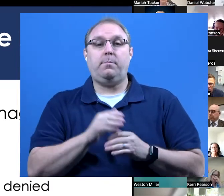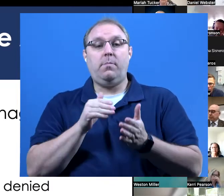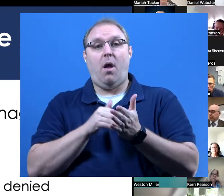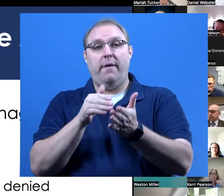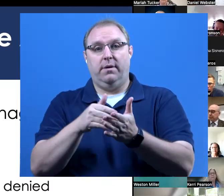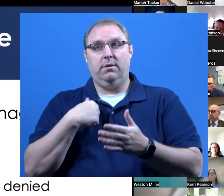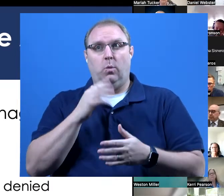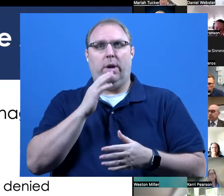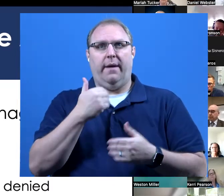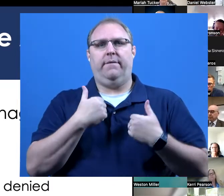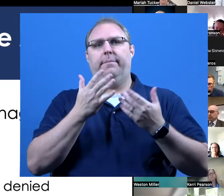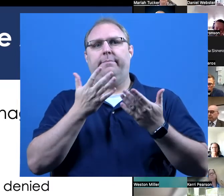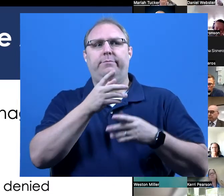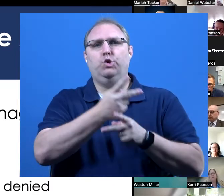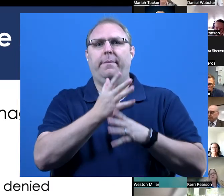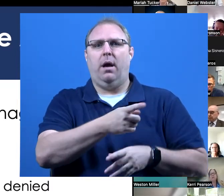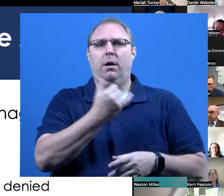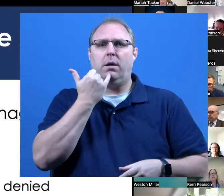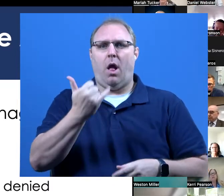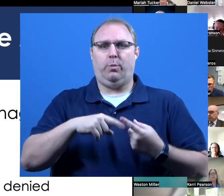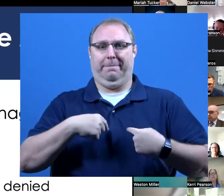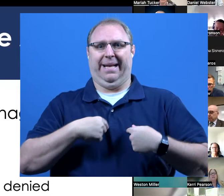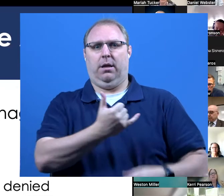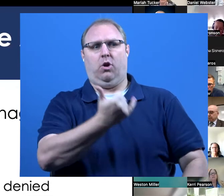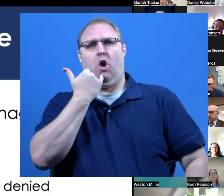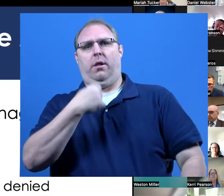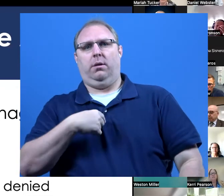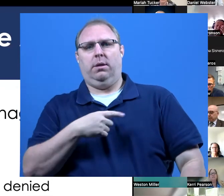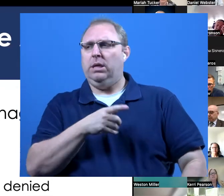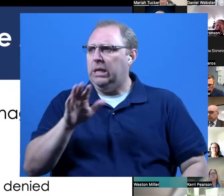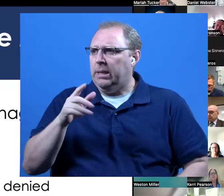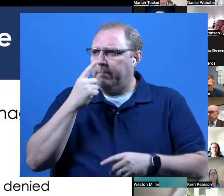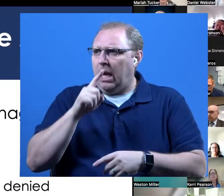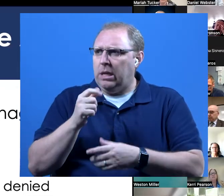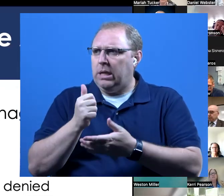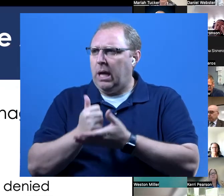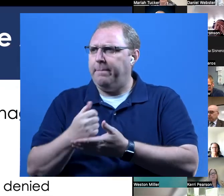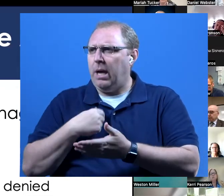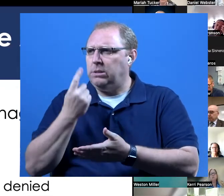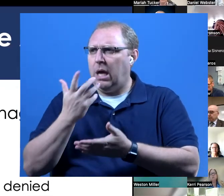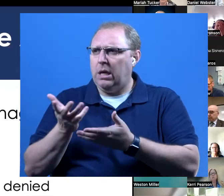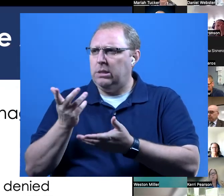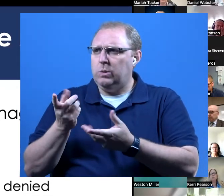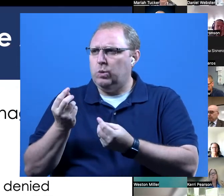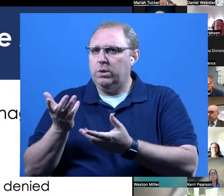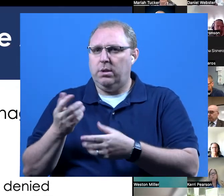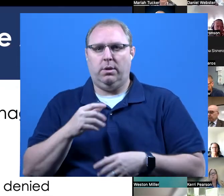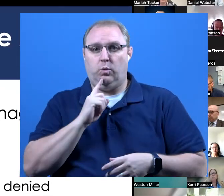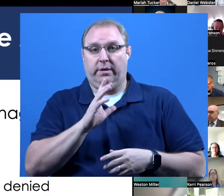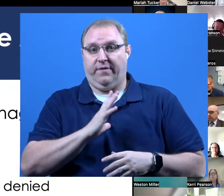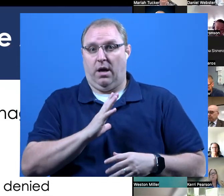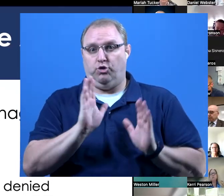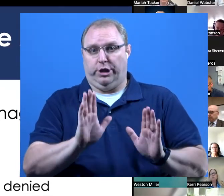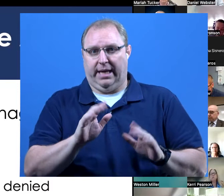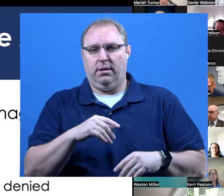That's a great question. Very, very common. Please don't hesitate to ever call us and say, hey, help